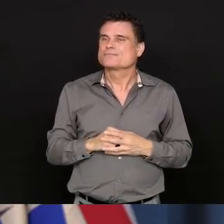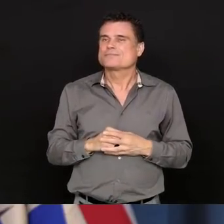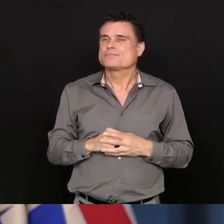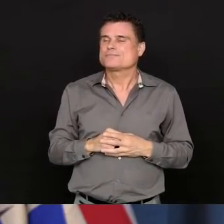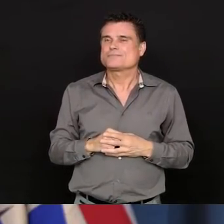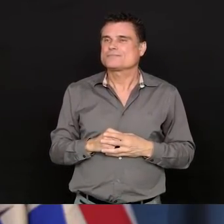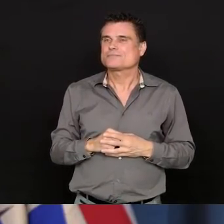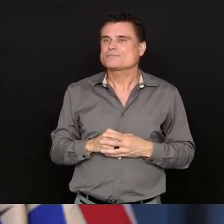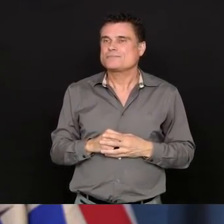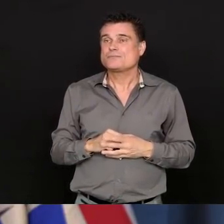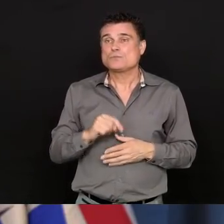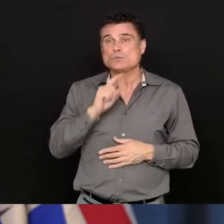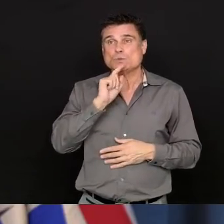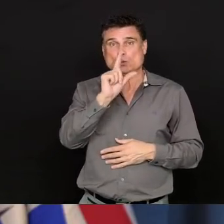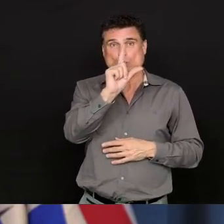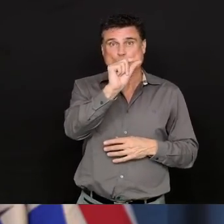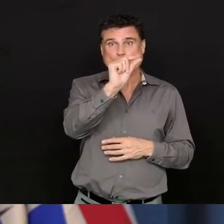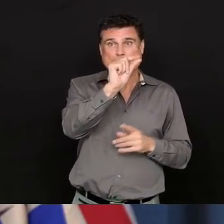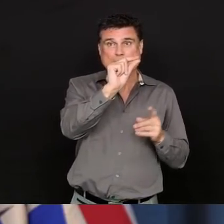to be careful.